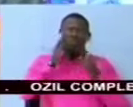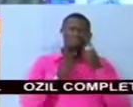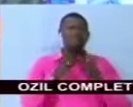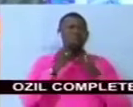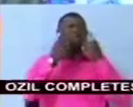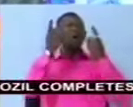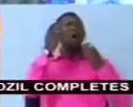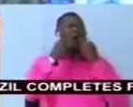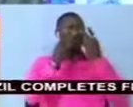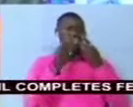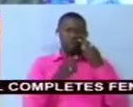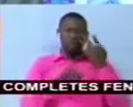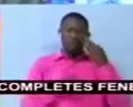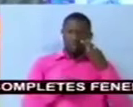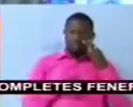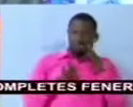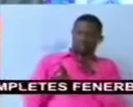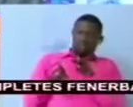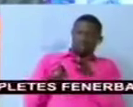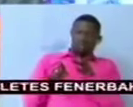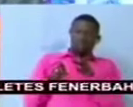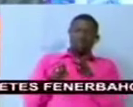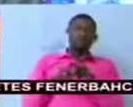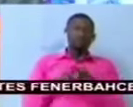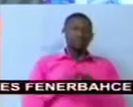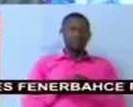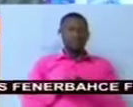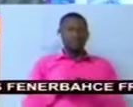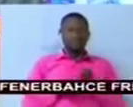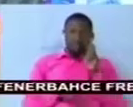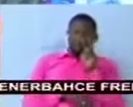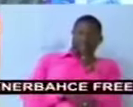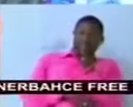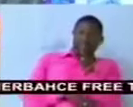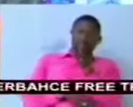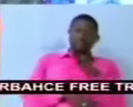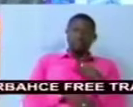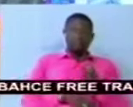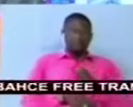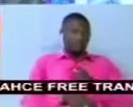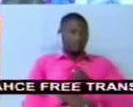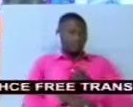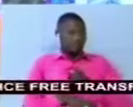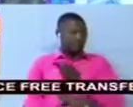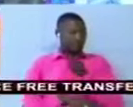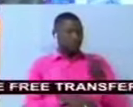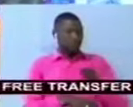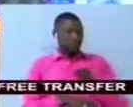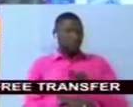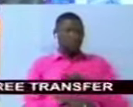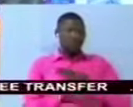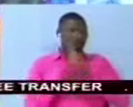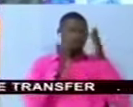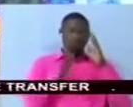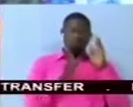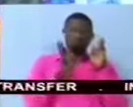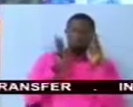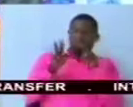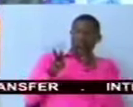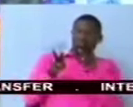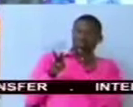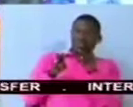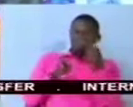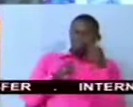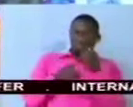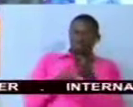crying when they saw him bobu daf leen tital tuti it was so terrifying to them ñom ñepp ñu jublu ci koku di sét lanako dal